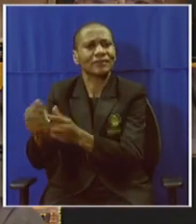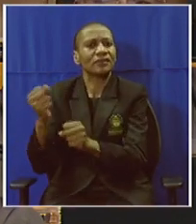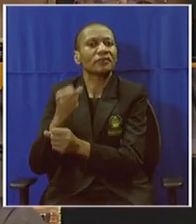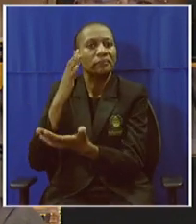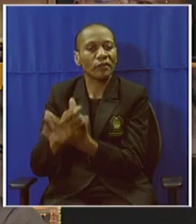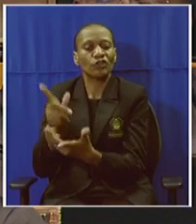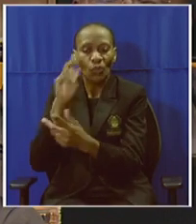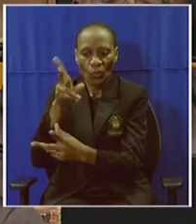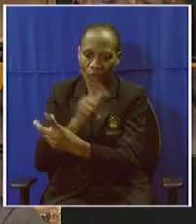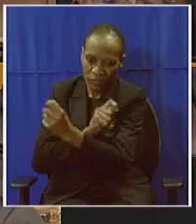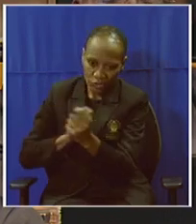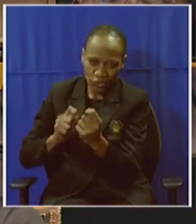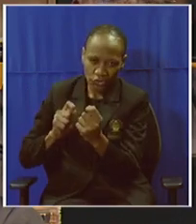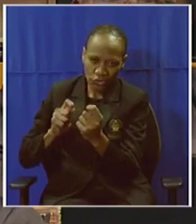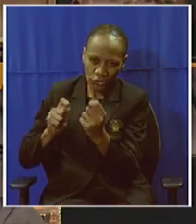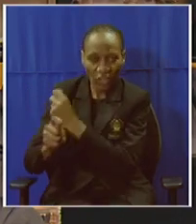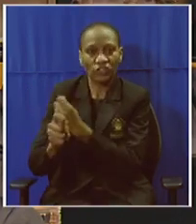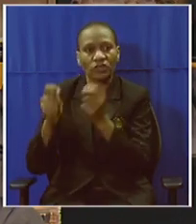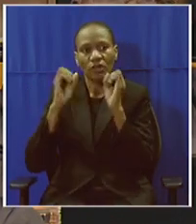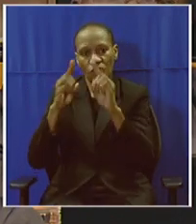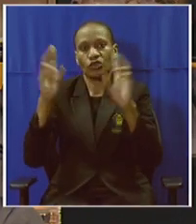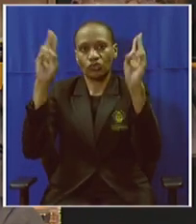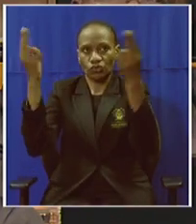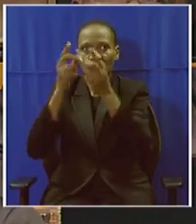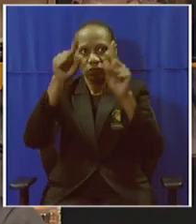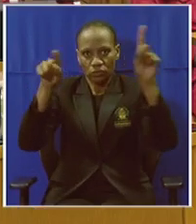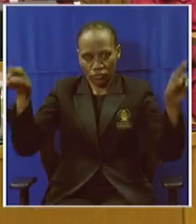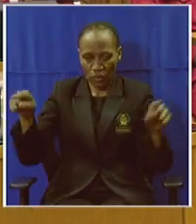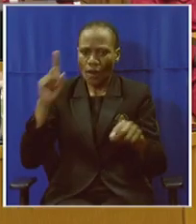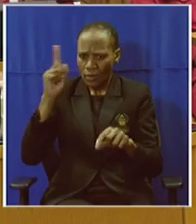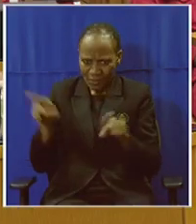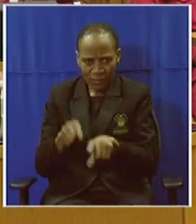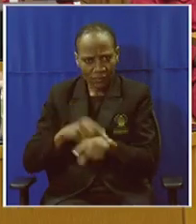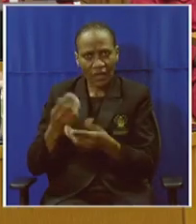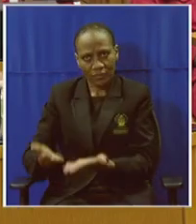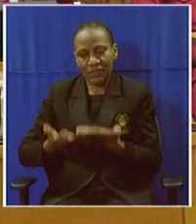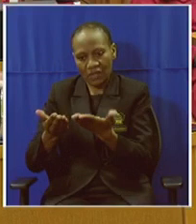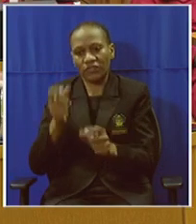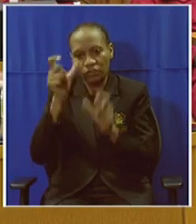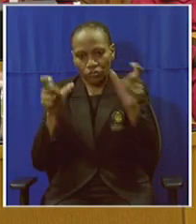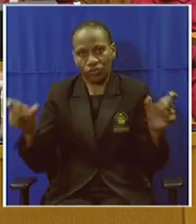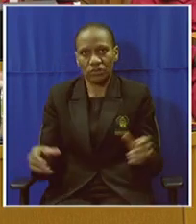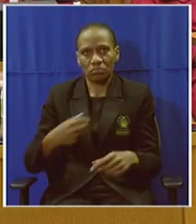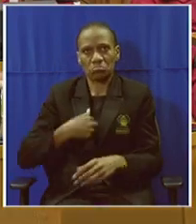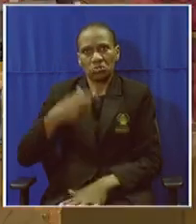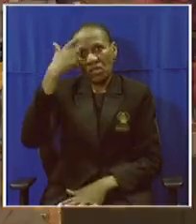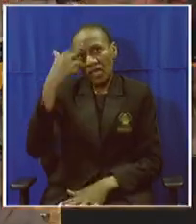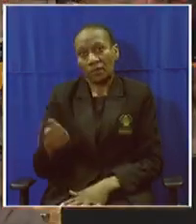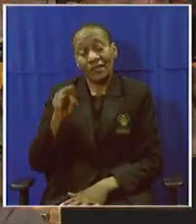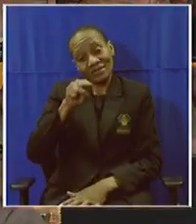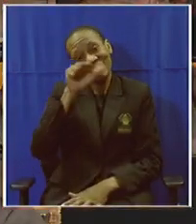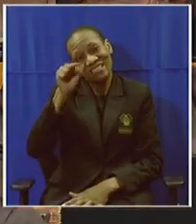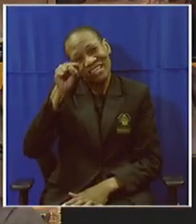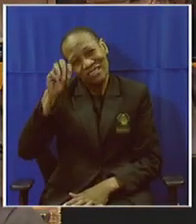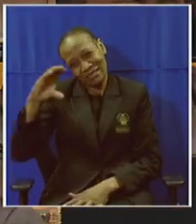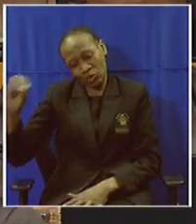fundamental change of tertiary education and serving the best interest of students. We believe that SASCO will double